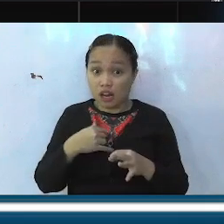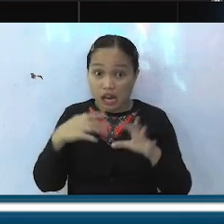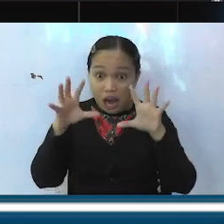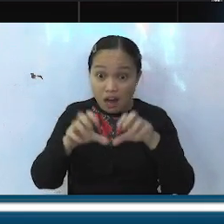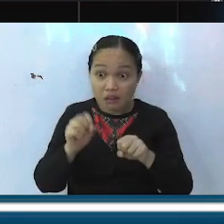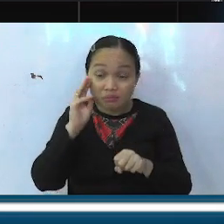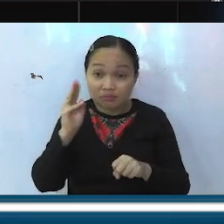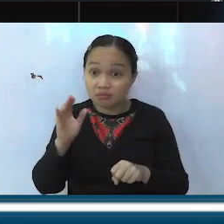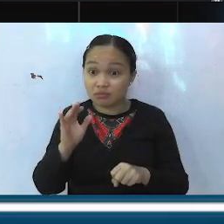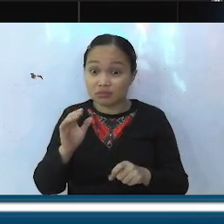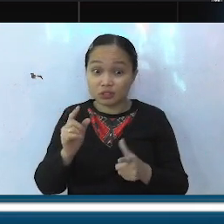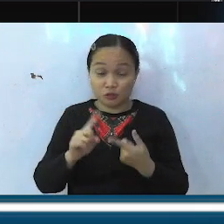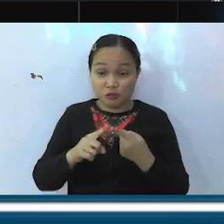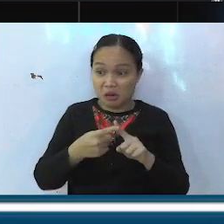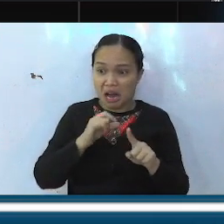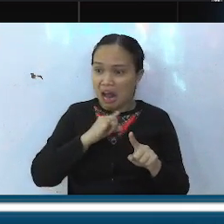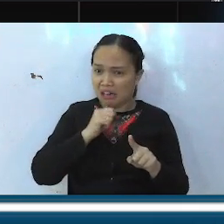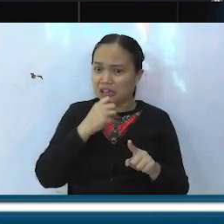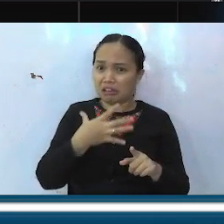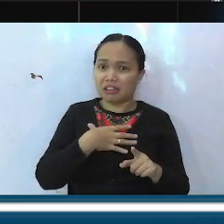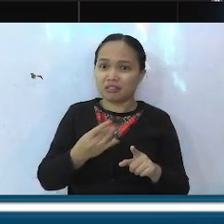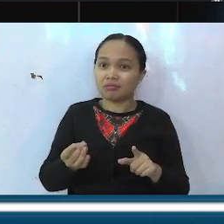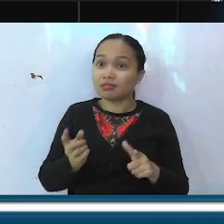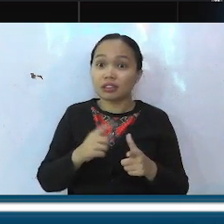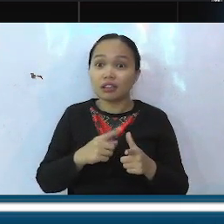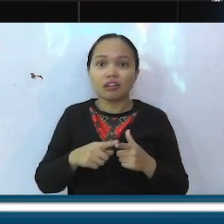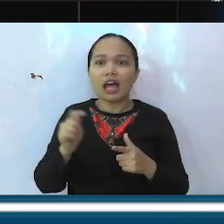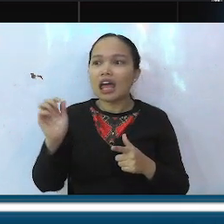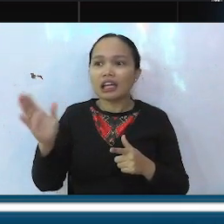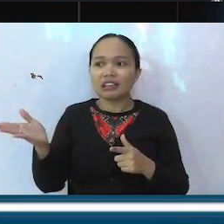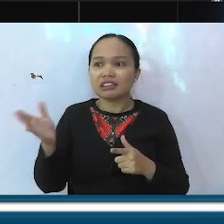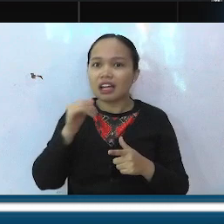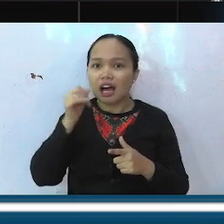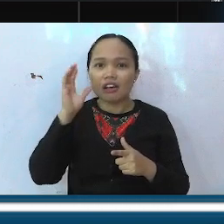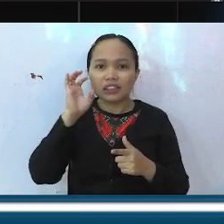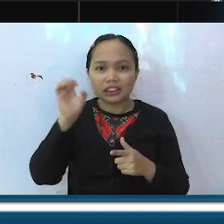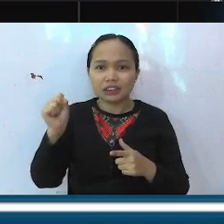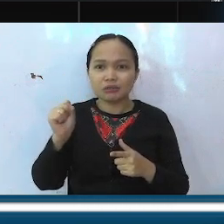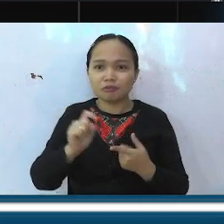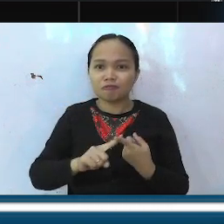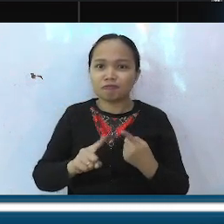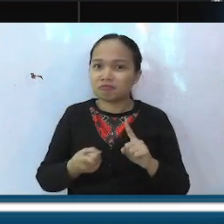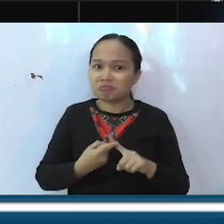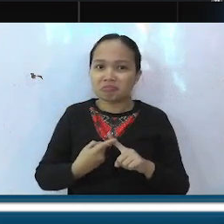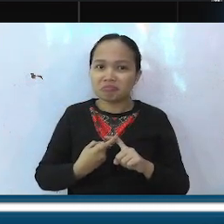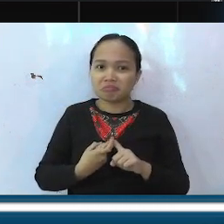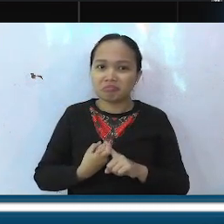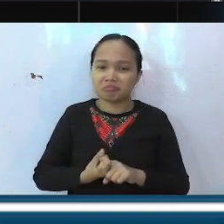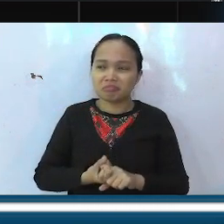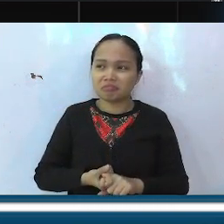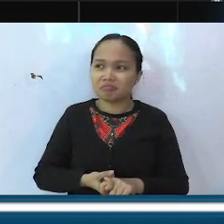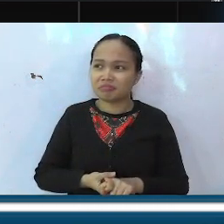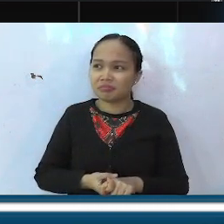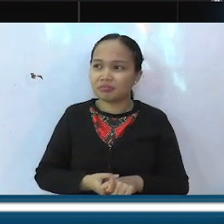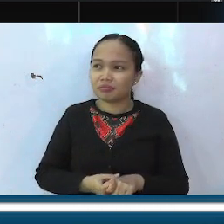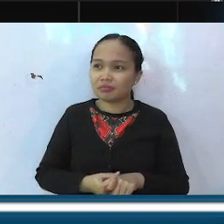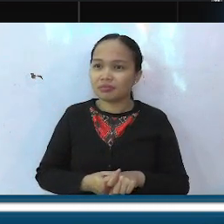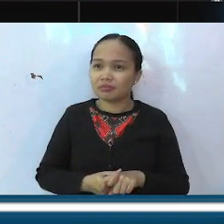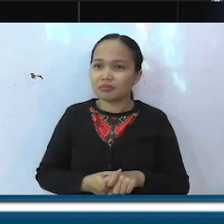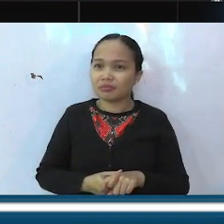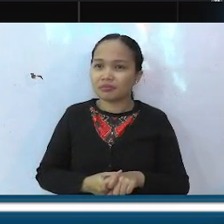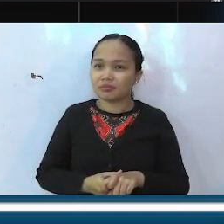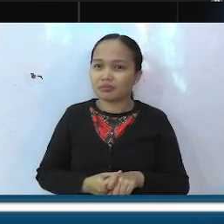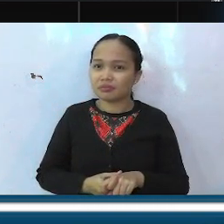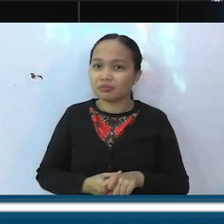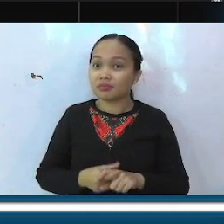somebody I don't like, yeah, they're not his friend anymore. Yeah, you're right. That's good. That's good. You